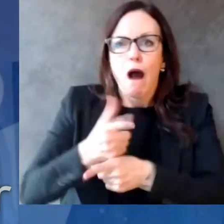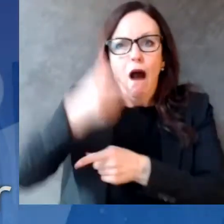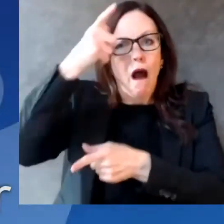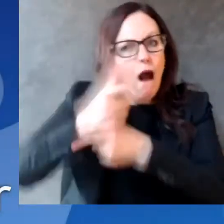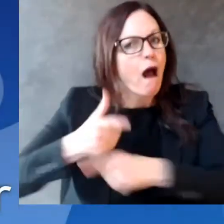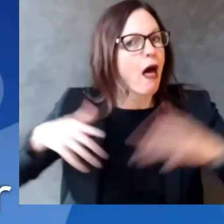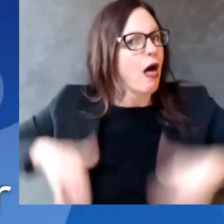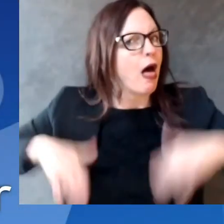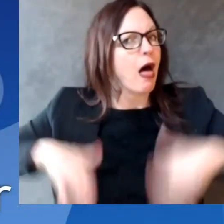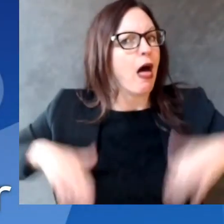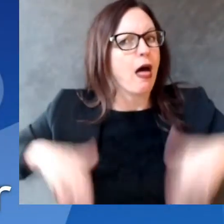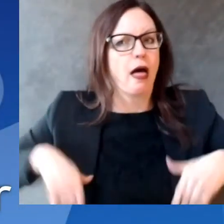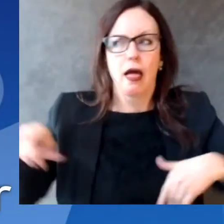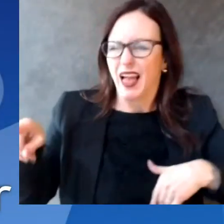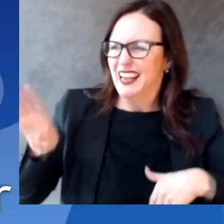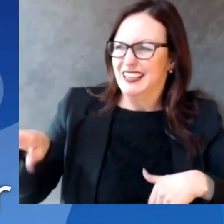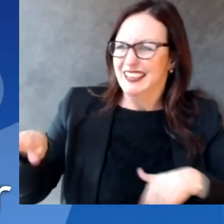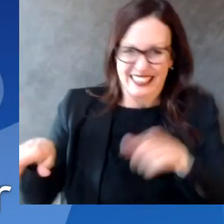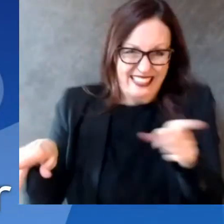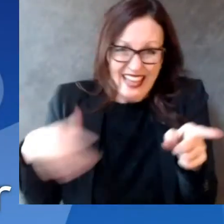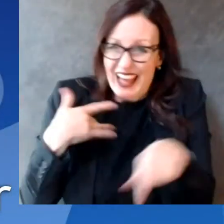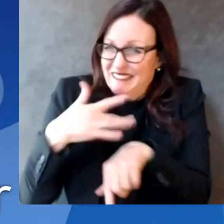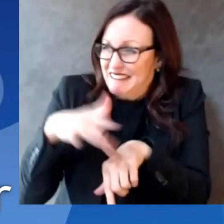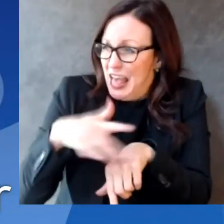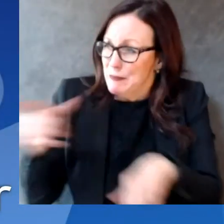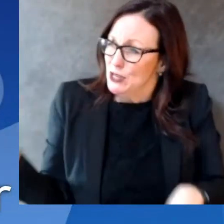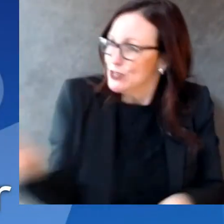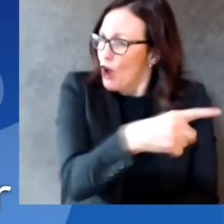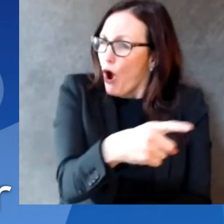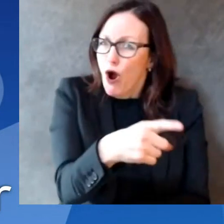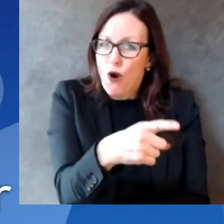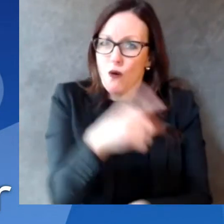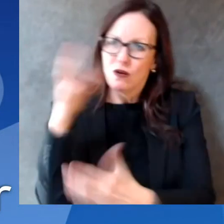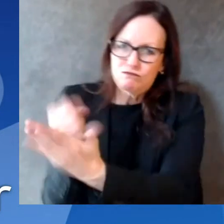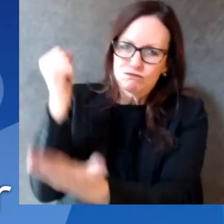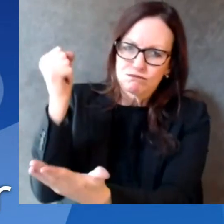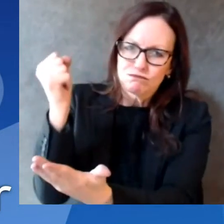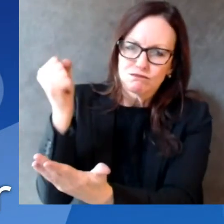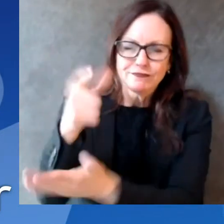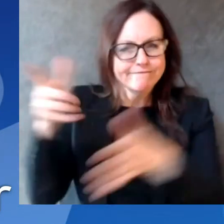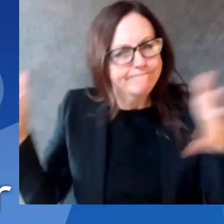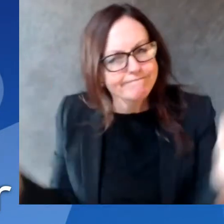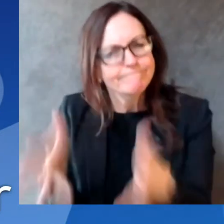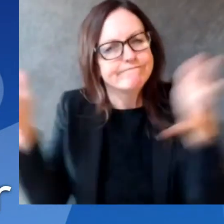Thank you for that. Let's go now to Elizabeth Wattis, WMTV in Madison.